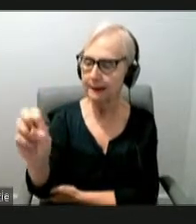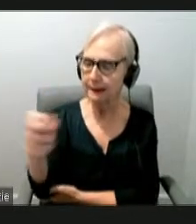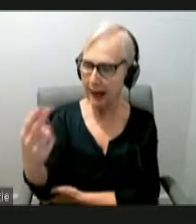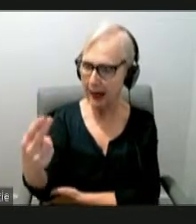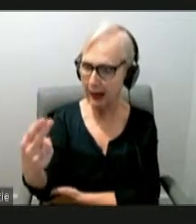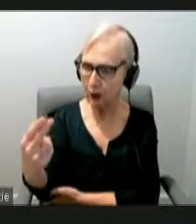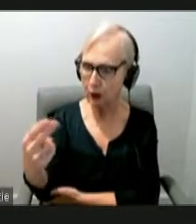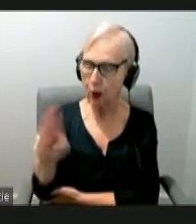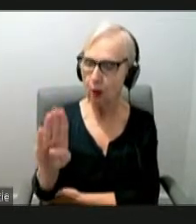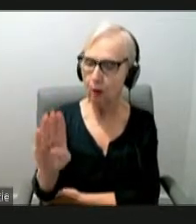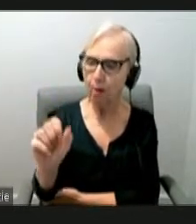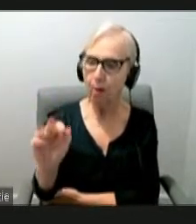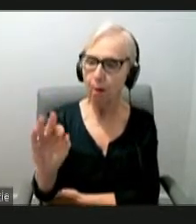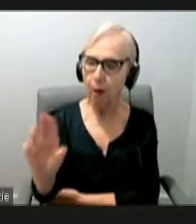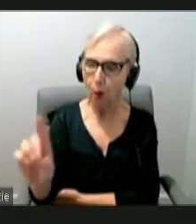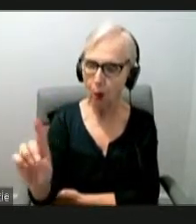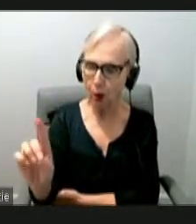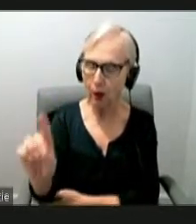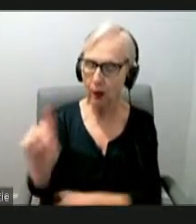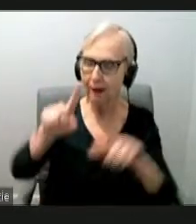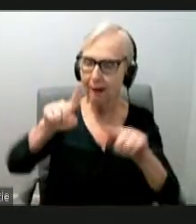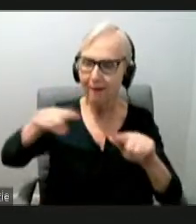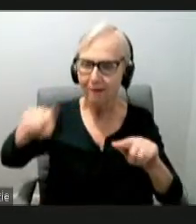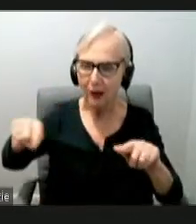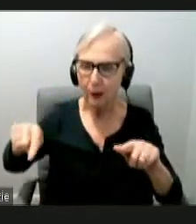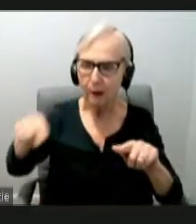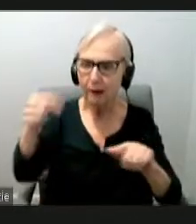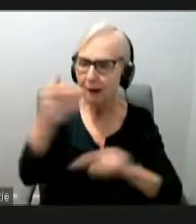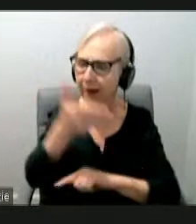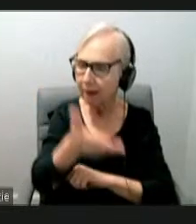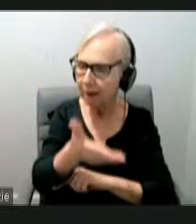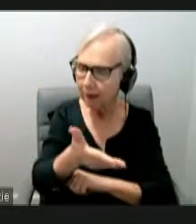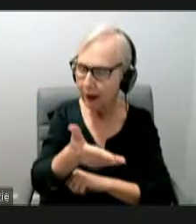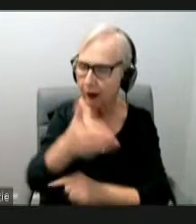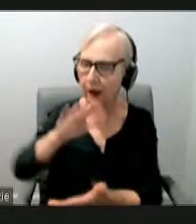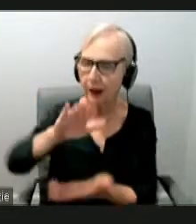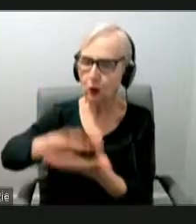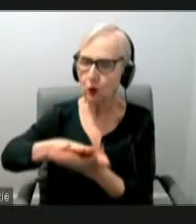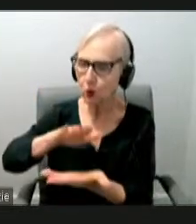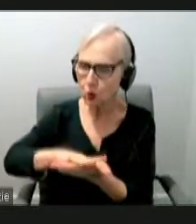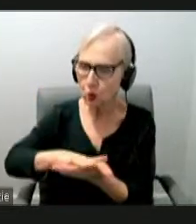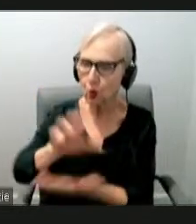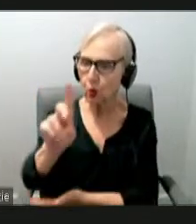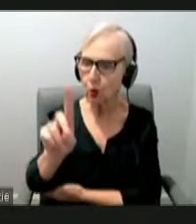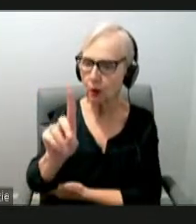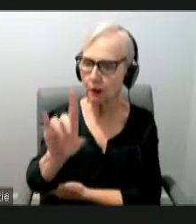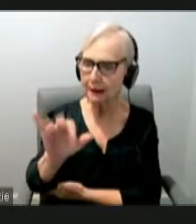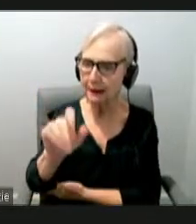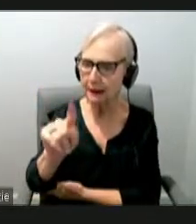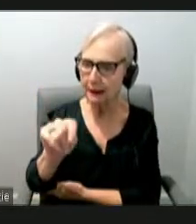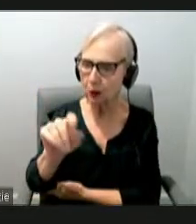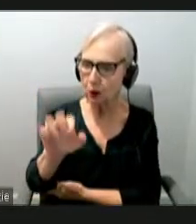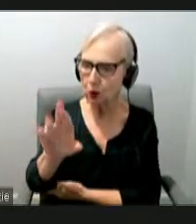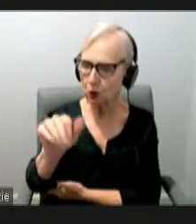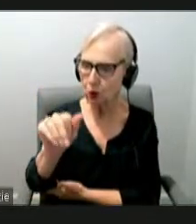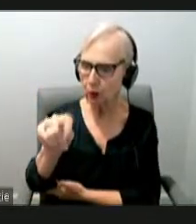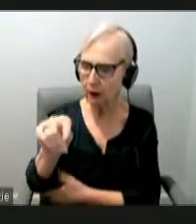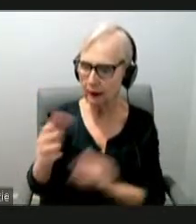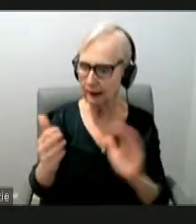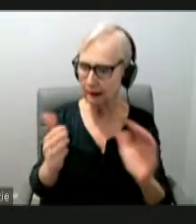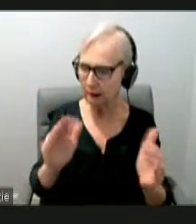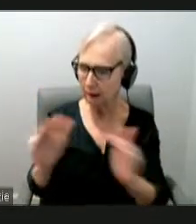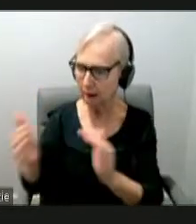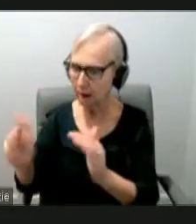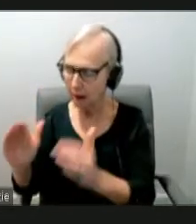and some variability there, kind of school district by school district. How important do you think